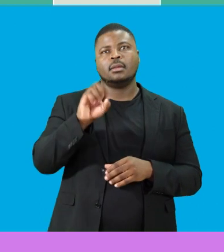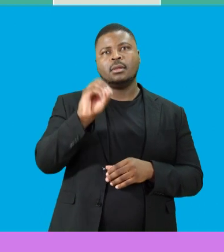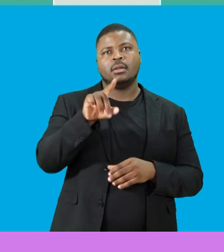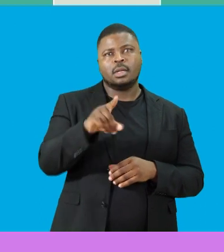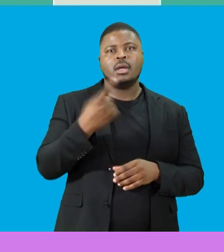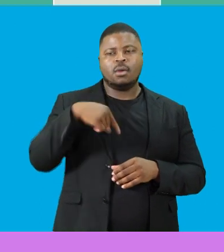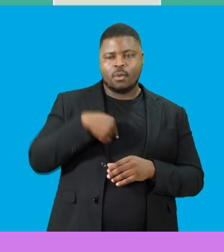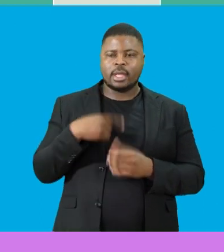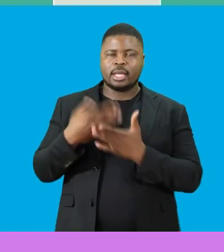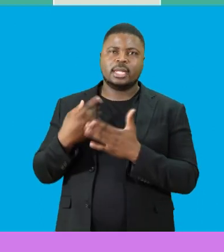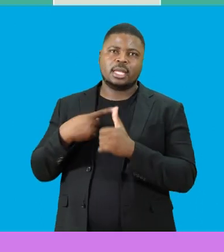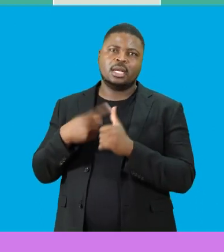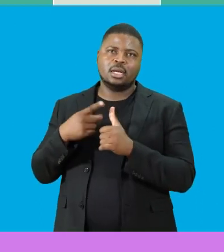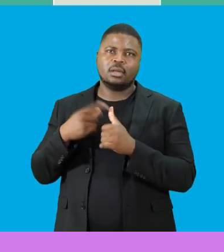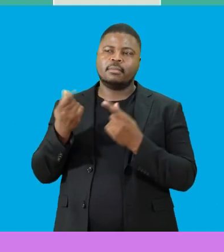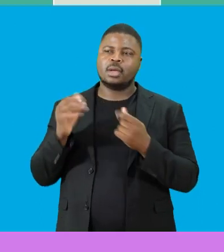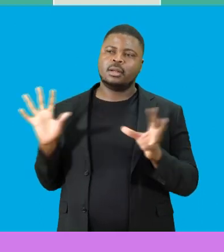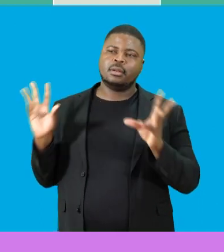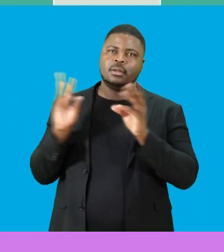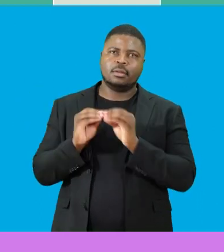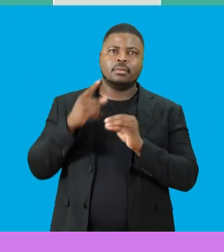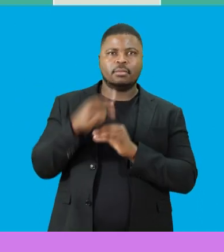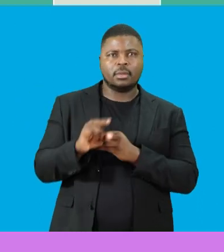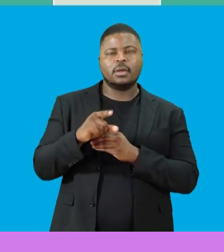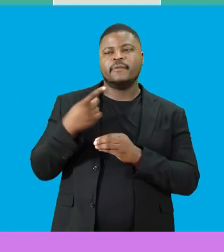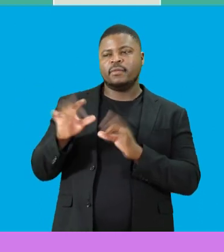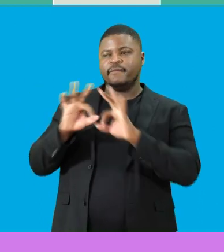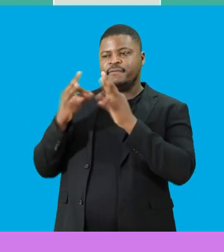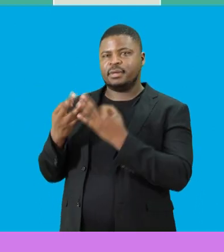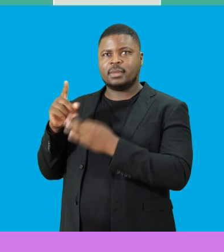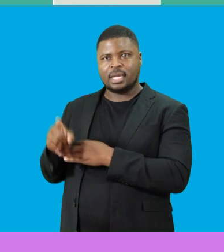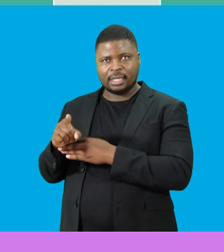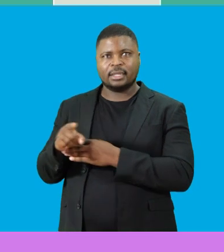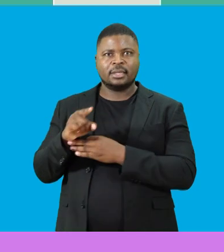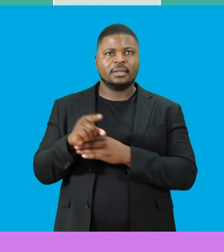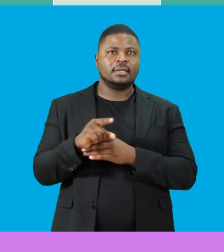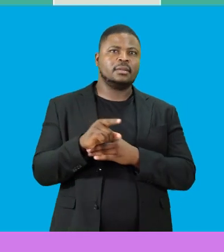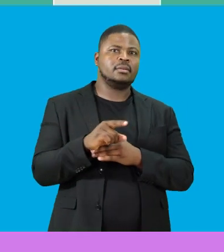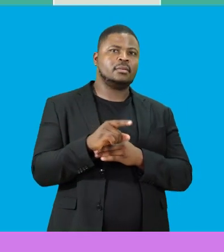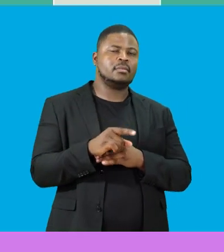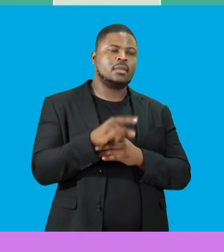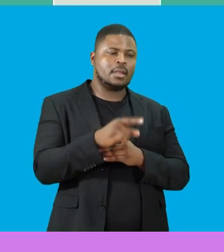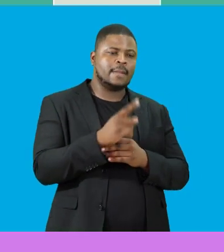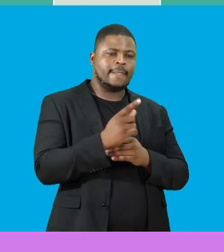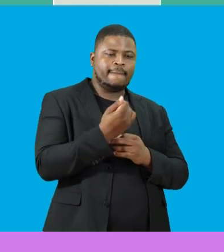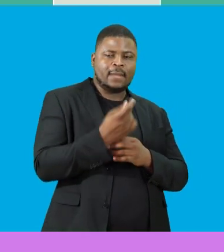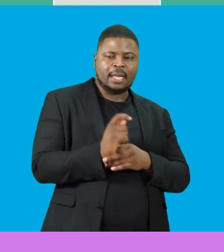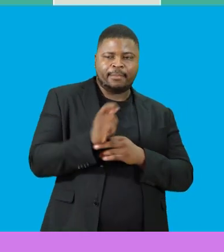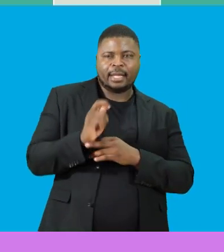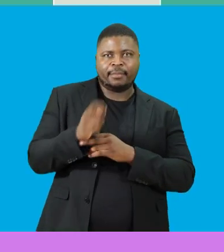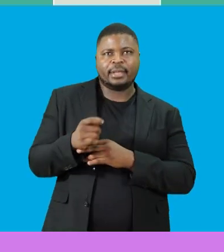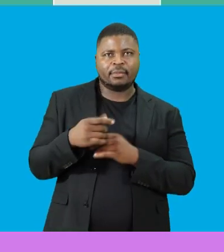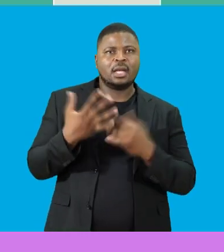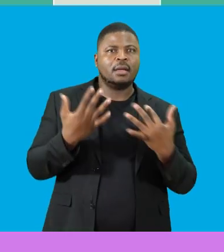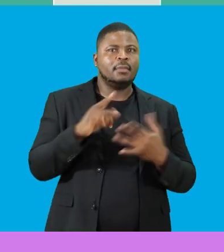Okay, then now we can calculate the total cost for Mr. Mbela's family. So we'll say cost is